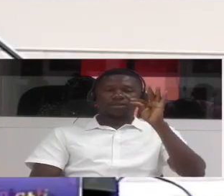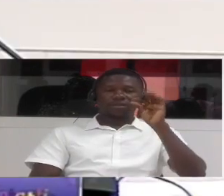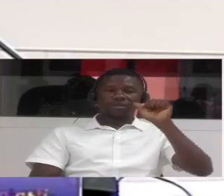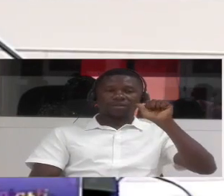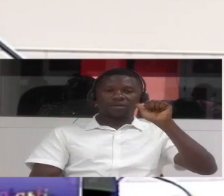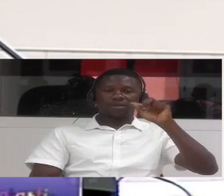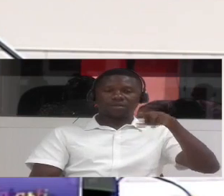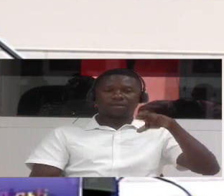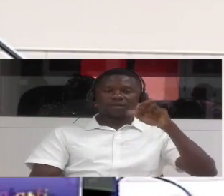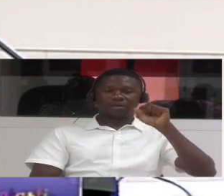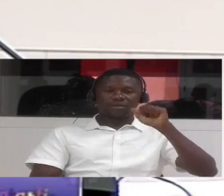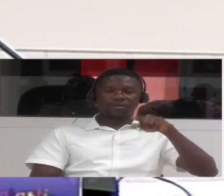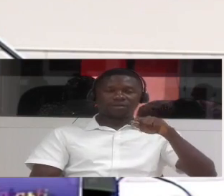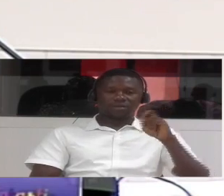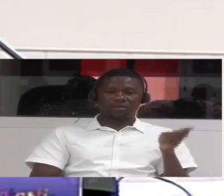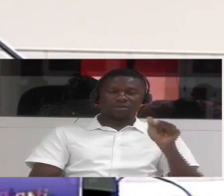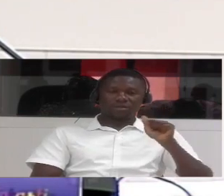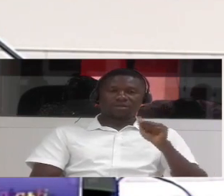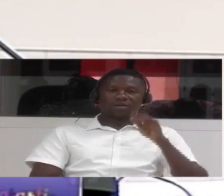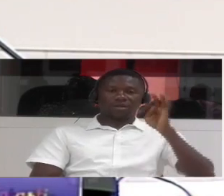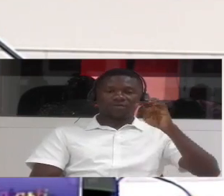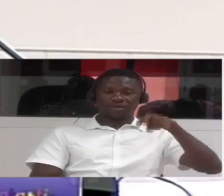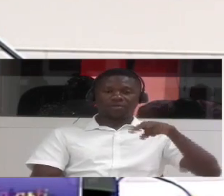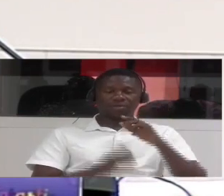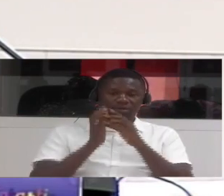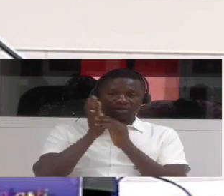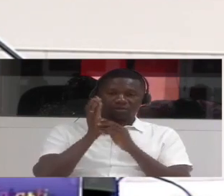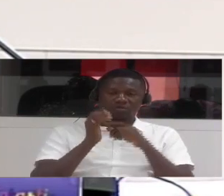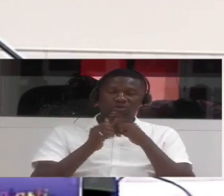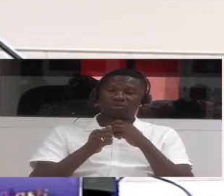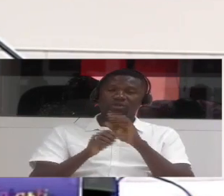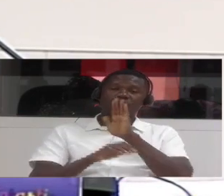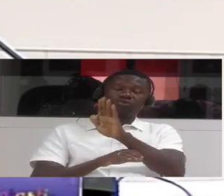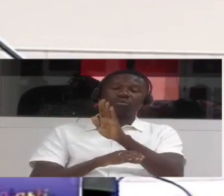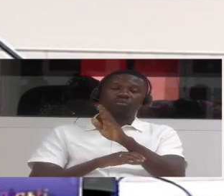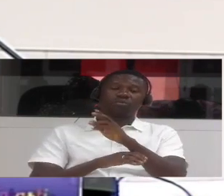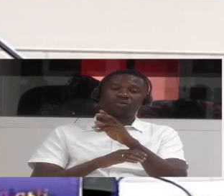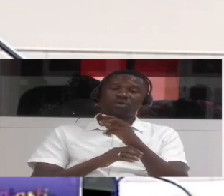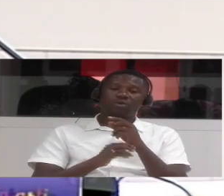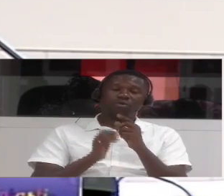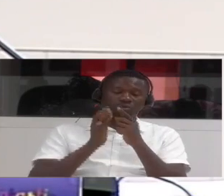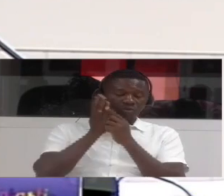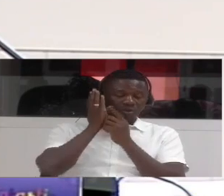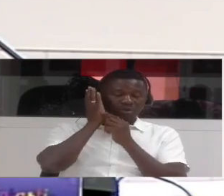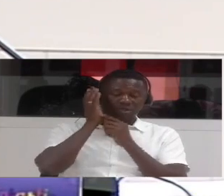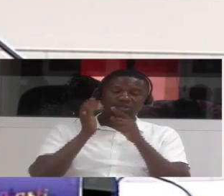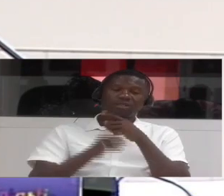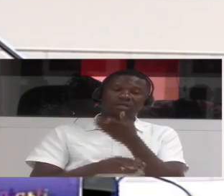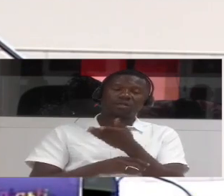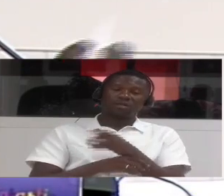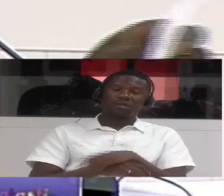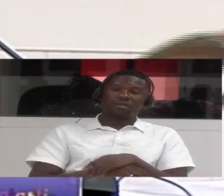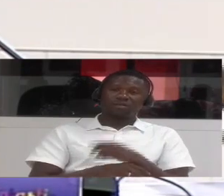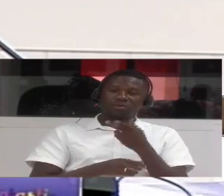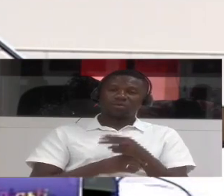Yes. And this was the failed coup of 30 December 2014. Correct? Yes.